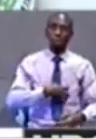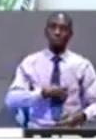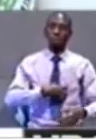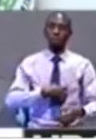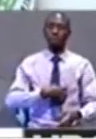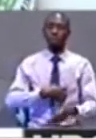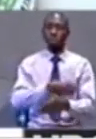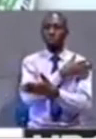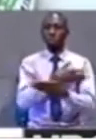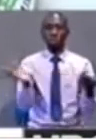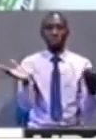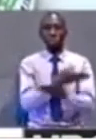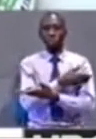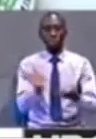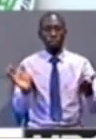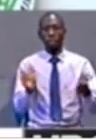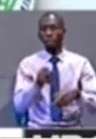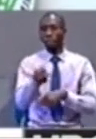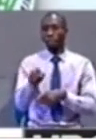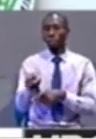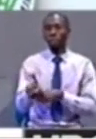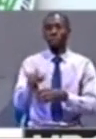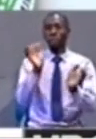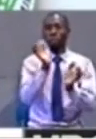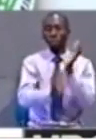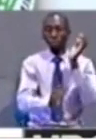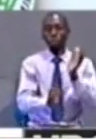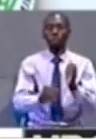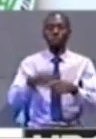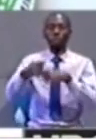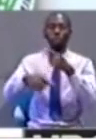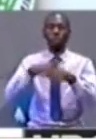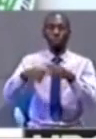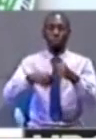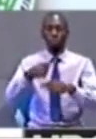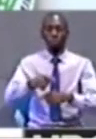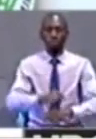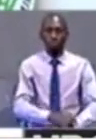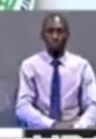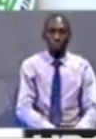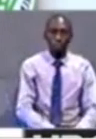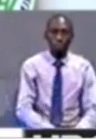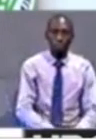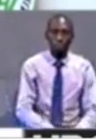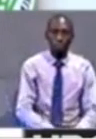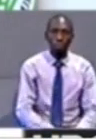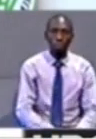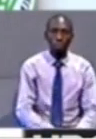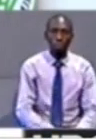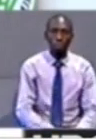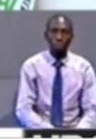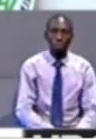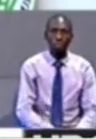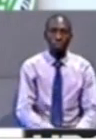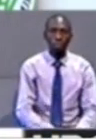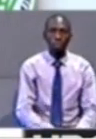crush this criminality which has been going on. In the meantime, the president warned those of the opposition who